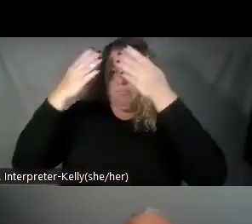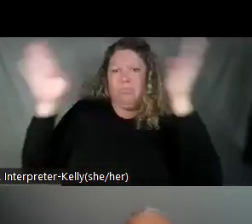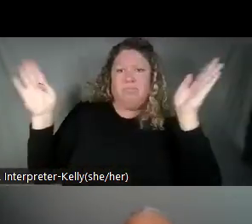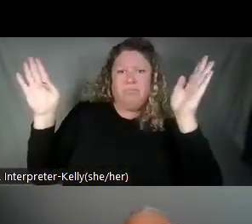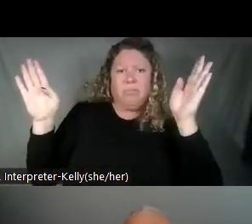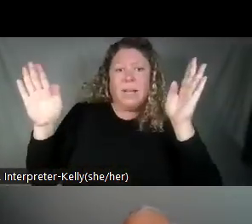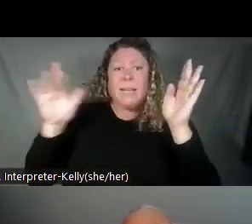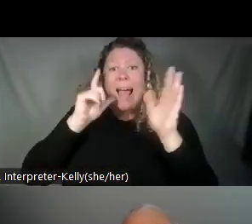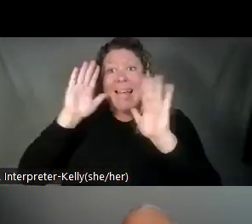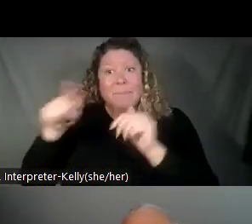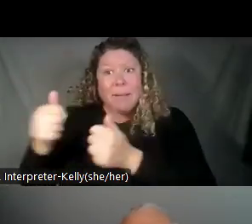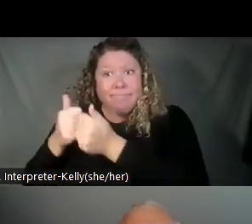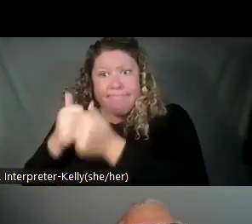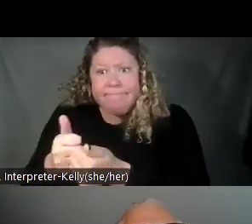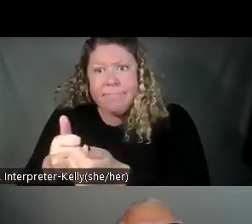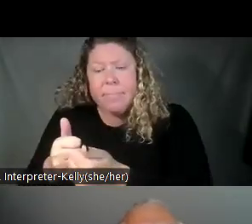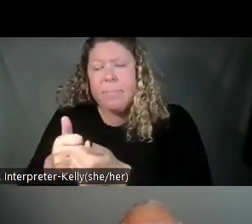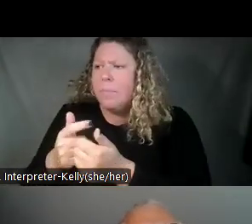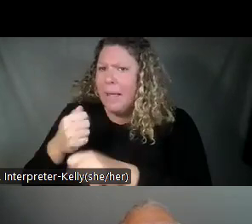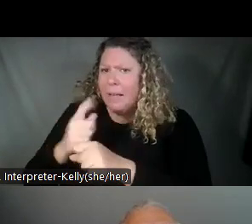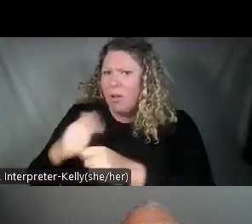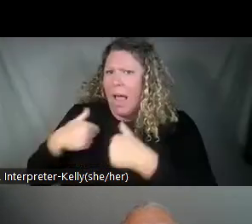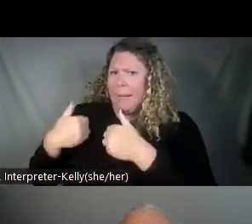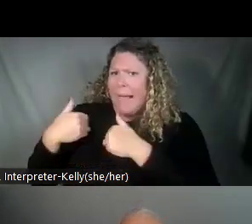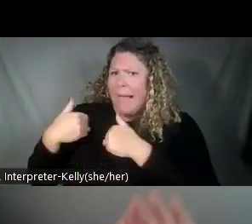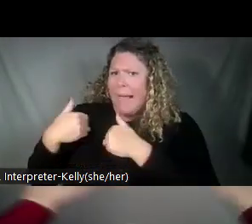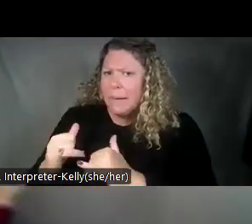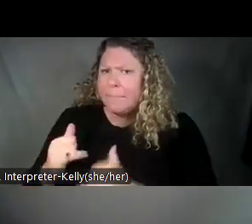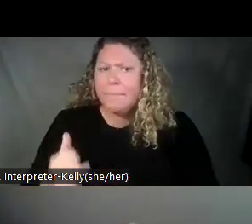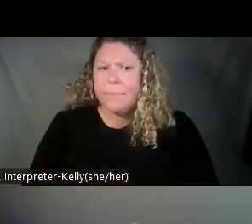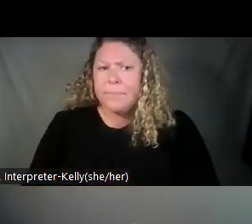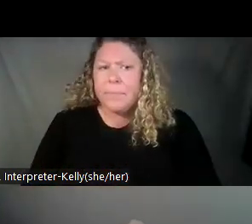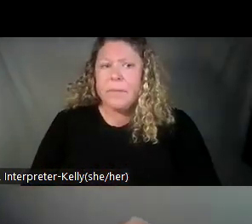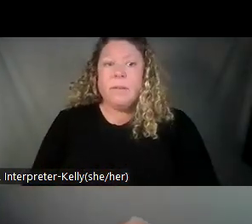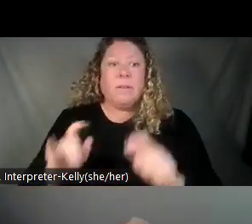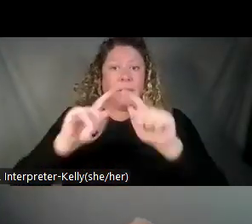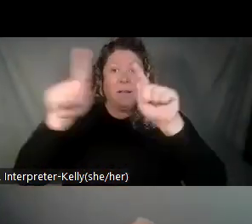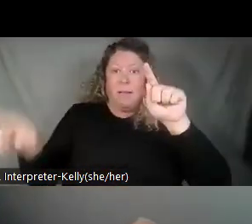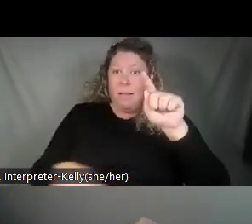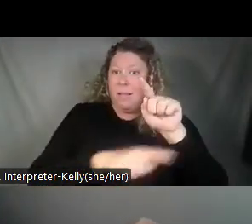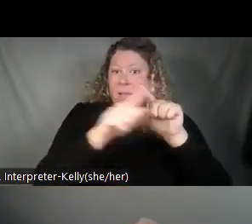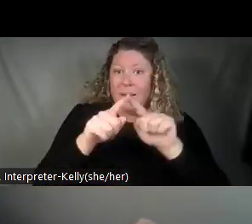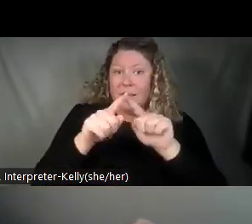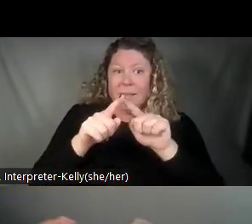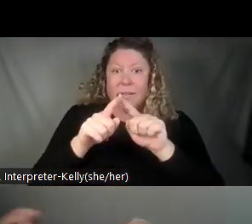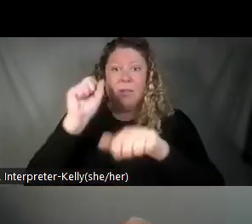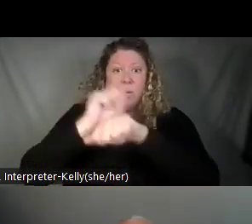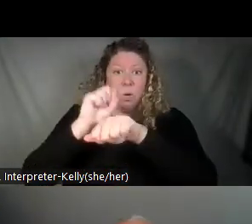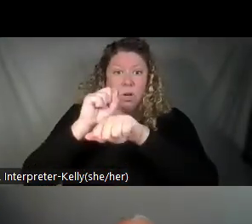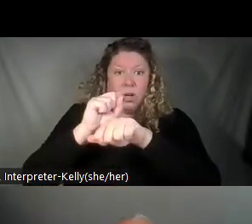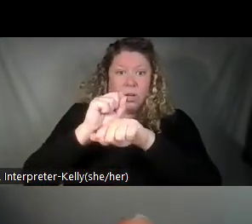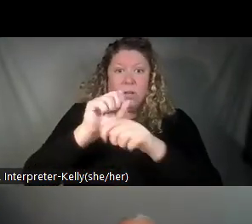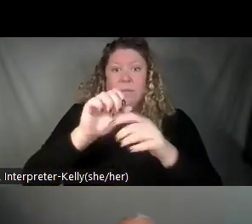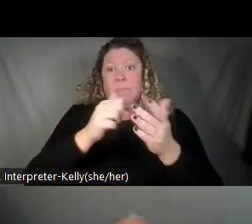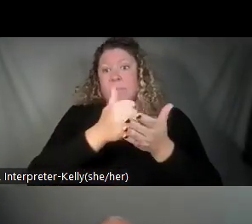expecting compliance, building mutual accountability. So this kind of brings us around the wheel. The Agile work helps